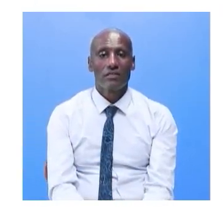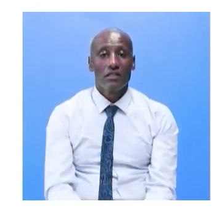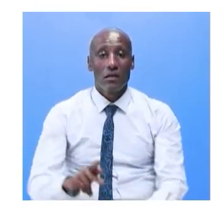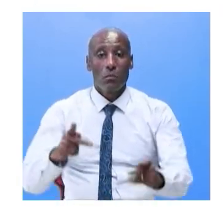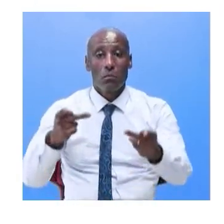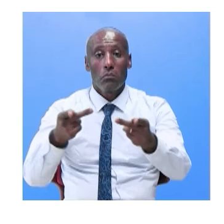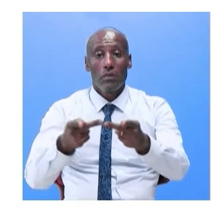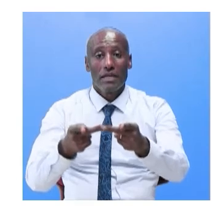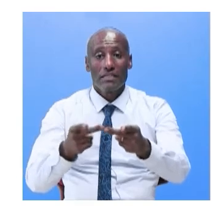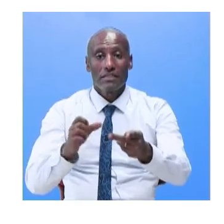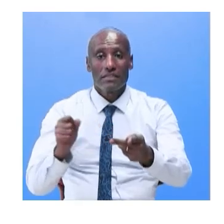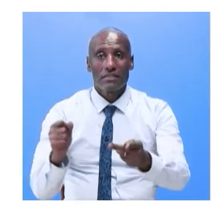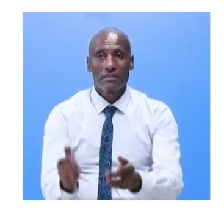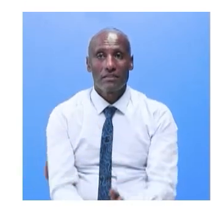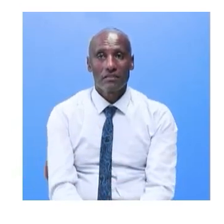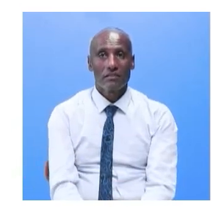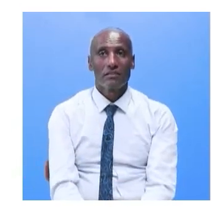places.